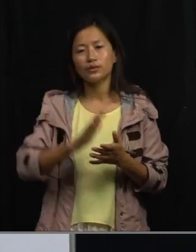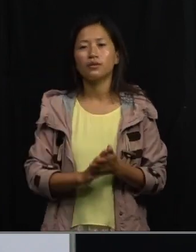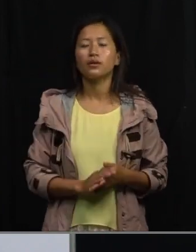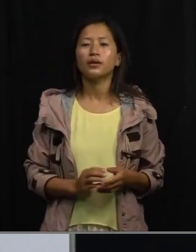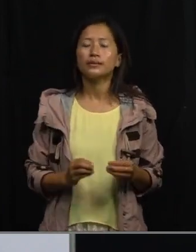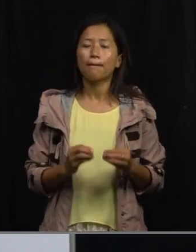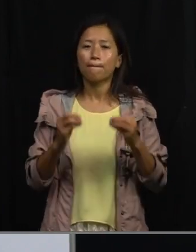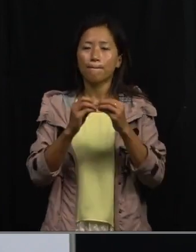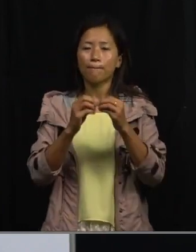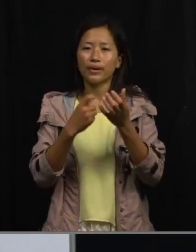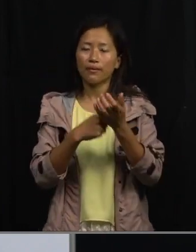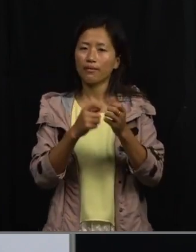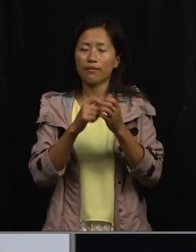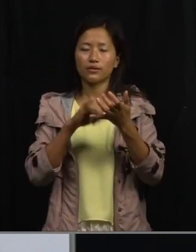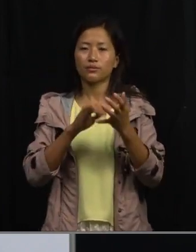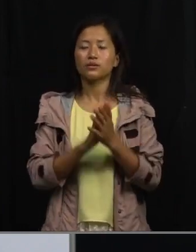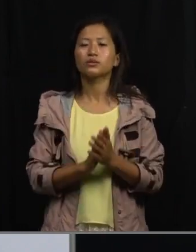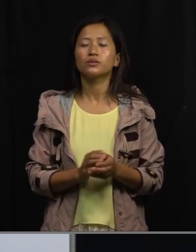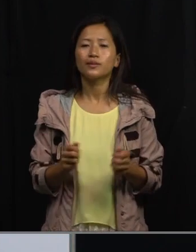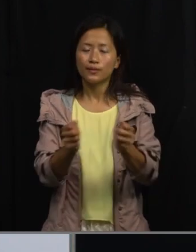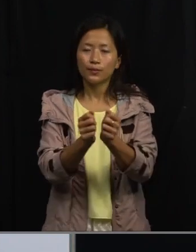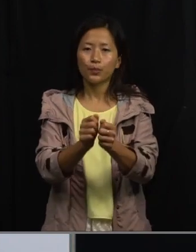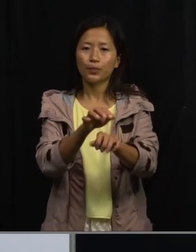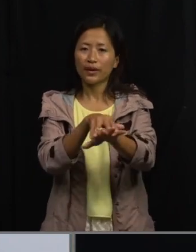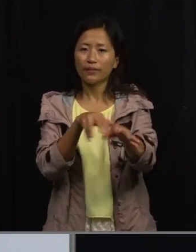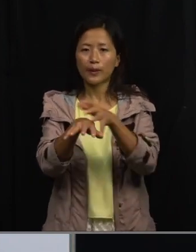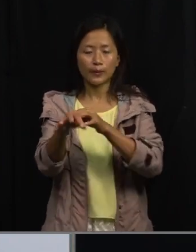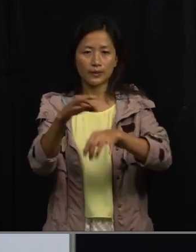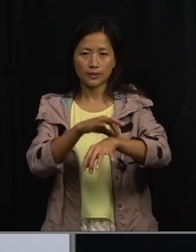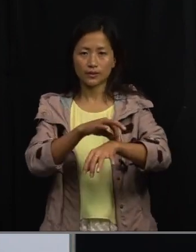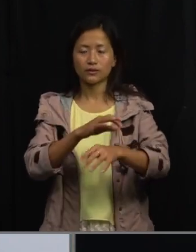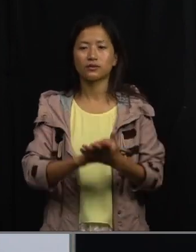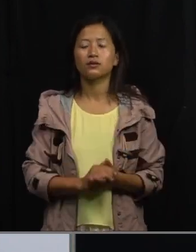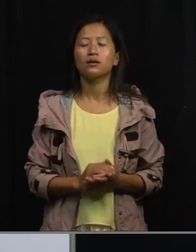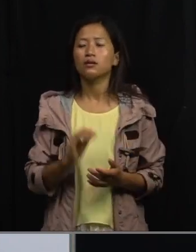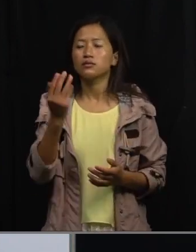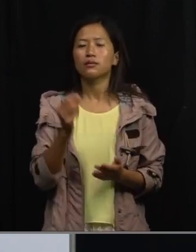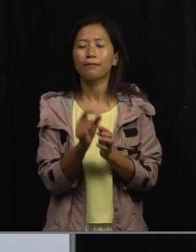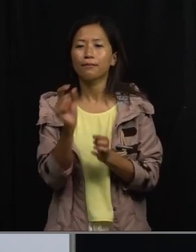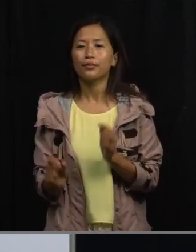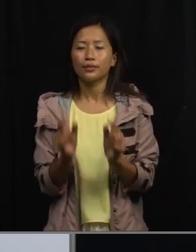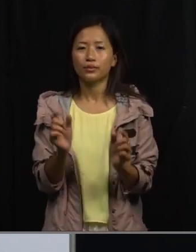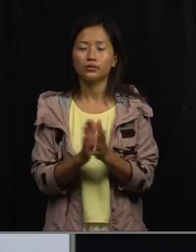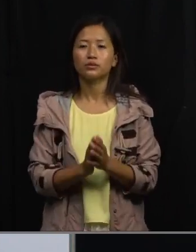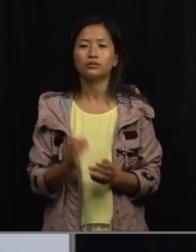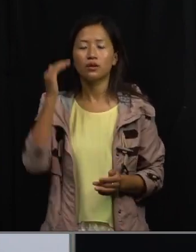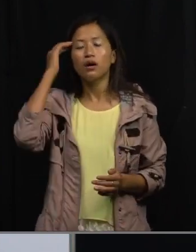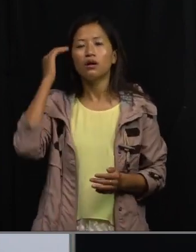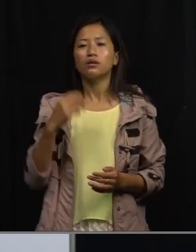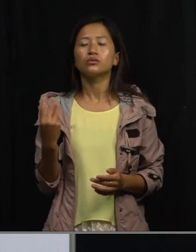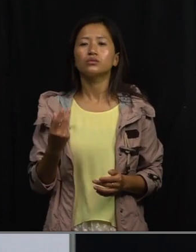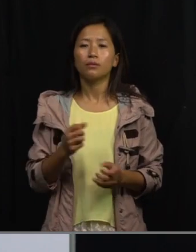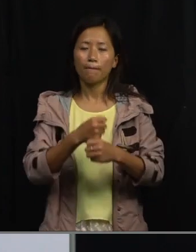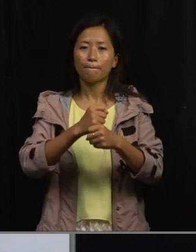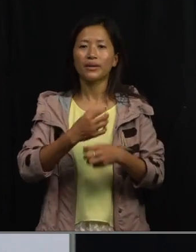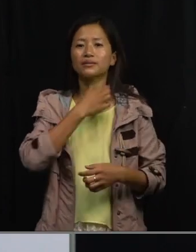with skins, animal skins. And some people, they know how to make this necklace